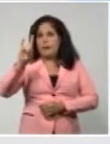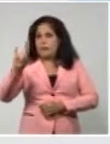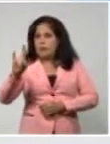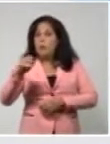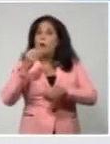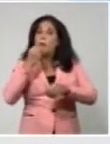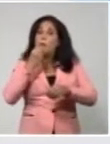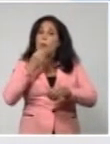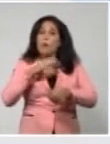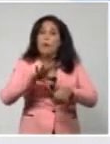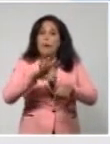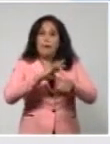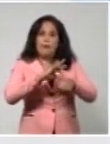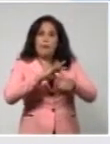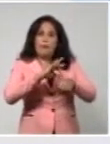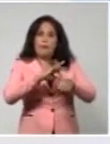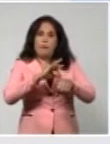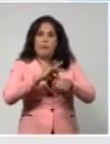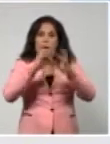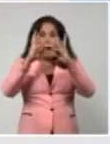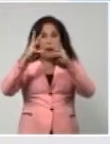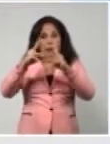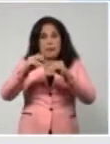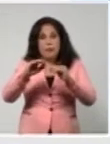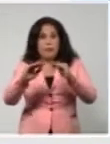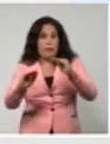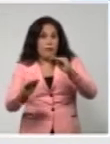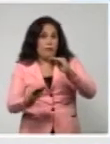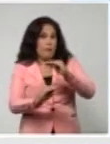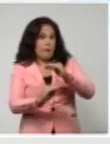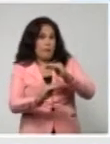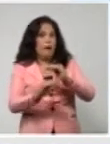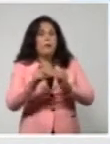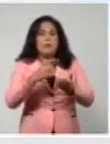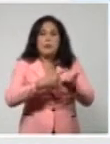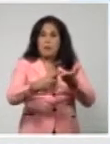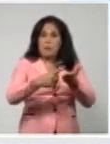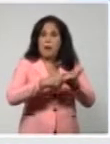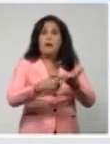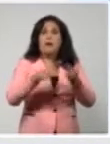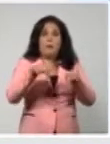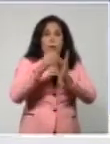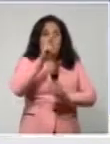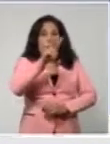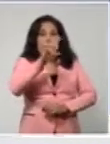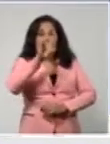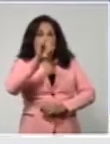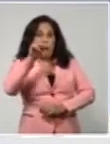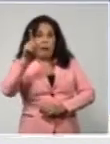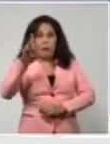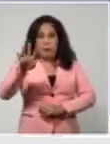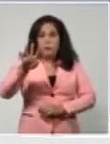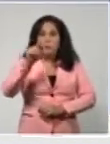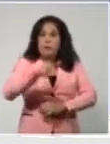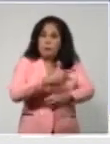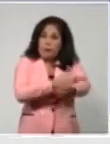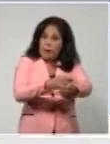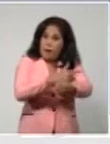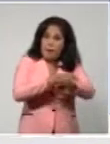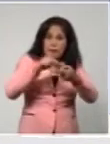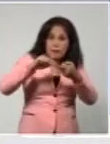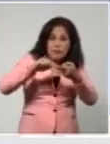135 people continue to be monitored by our professionals and specialists. Yesterday,